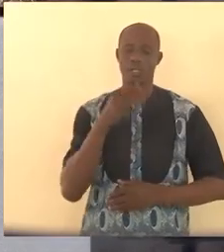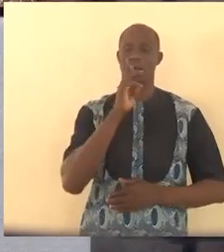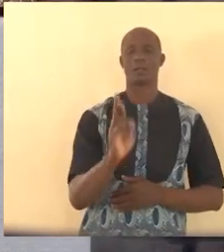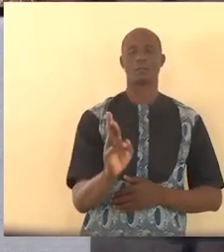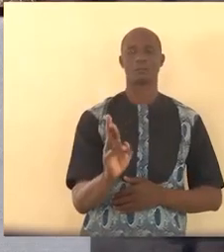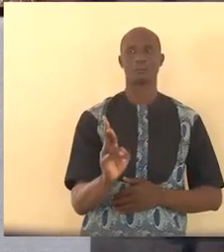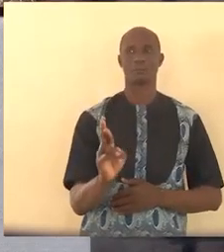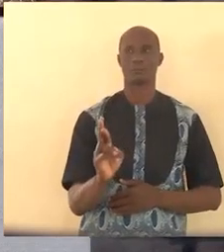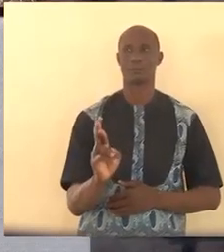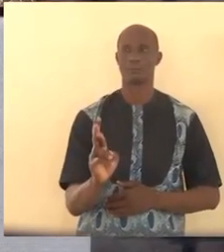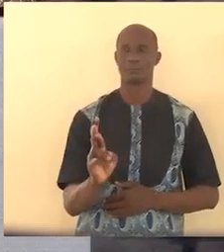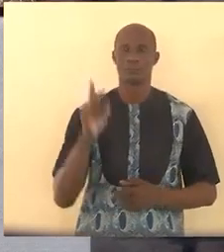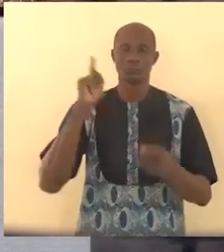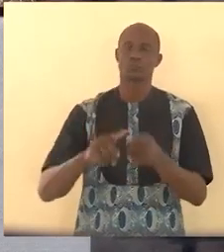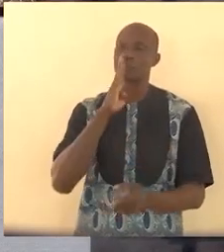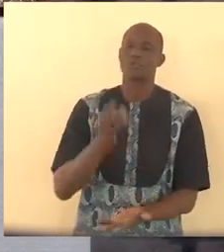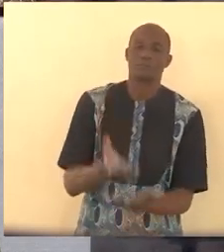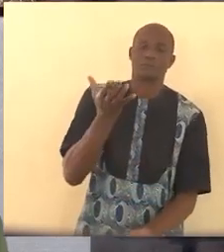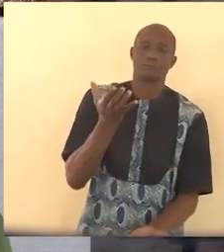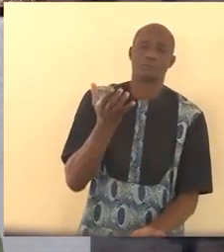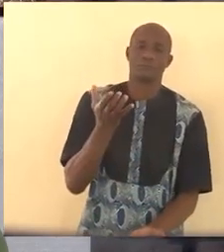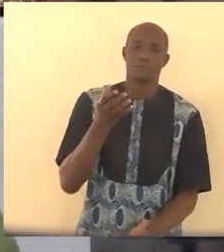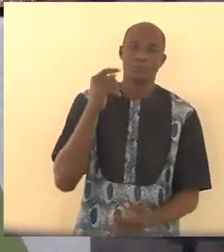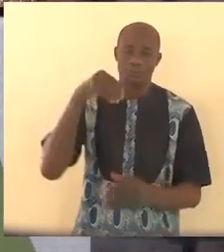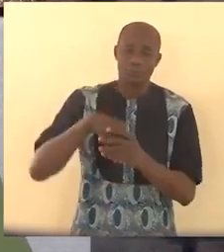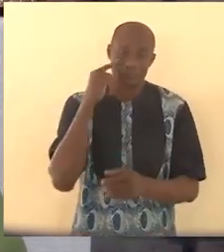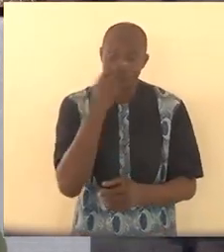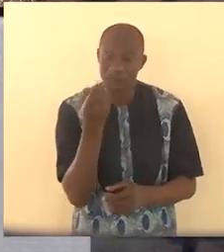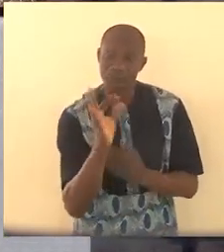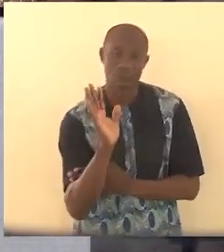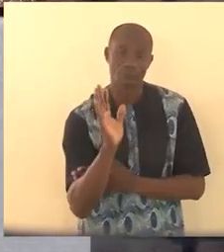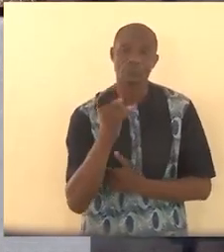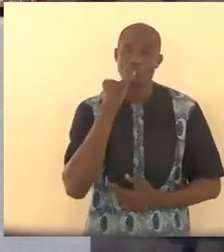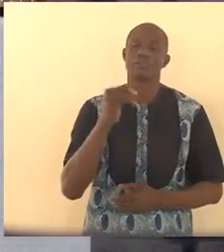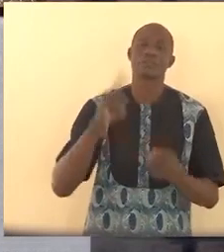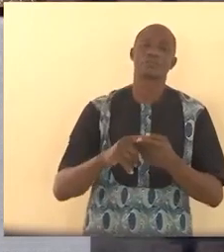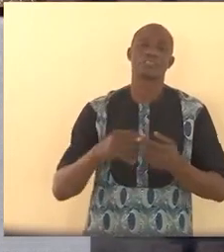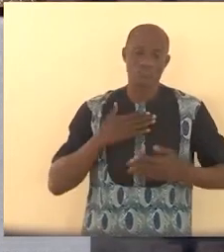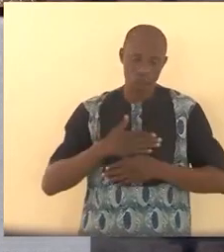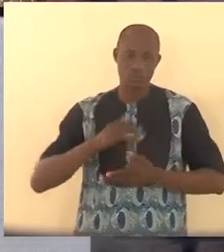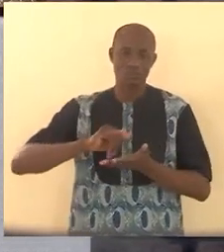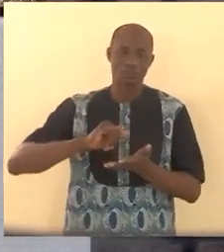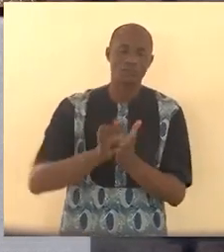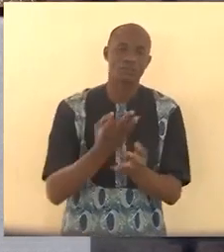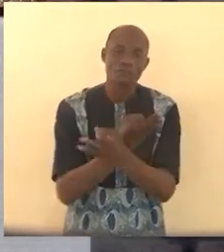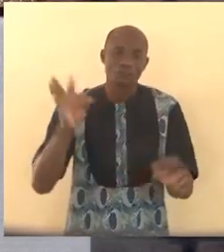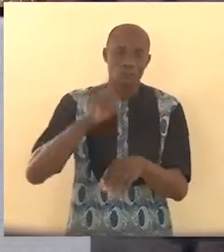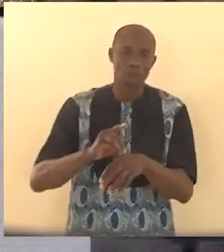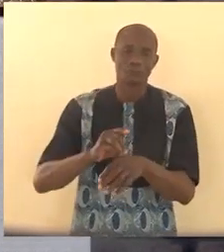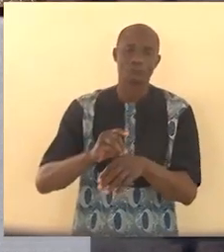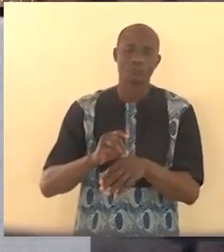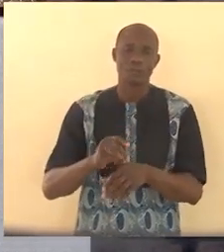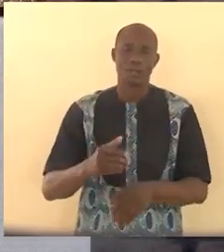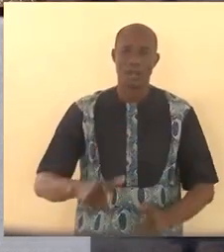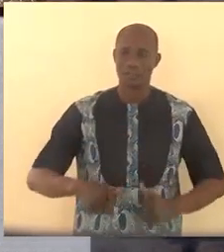To be rich in the sight of God is to enjoy such freedom in this world